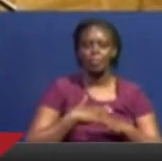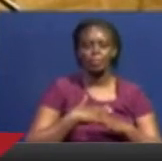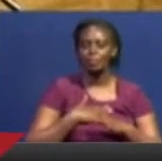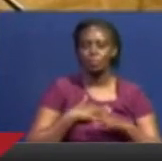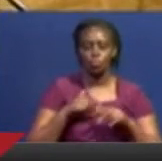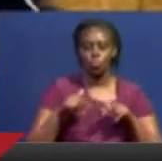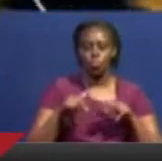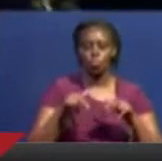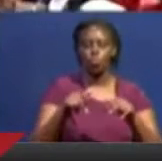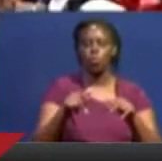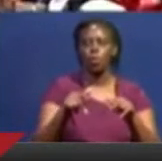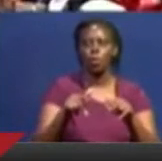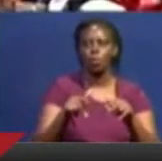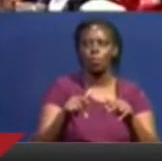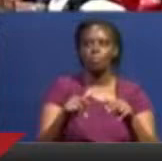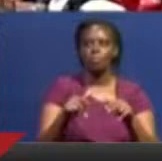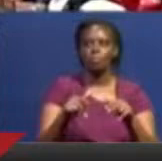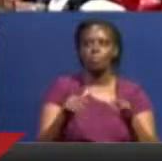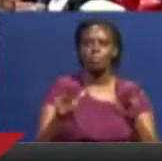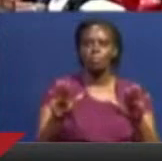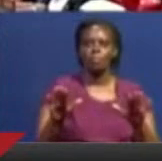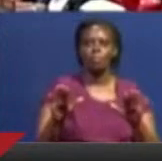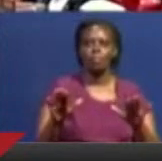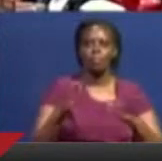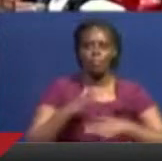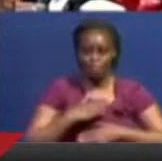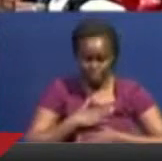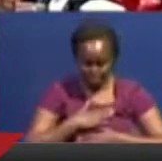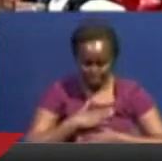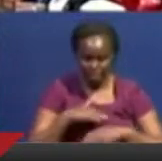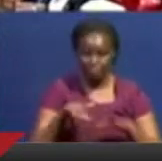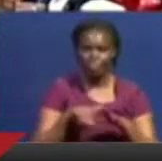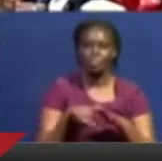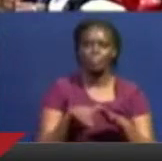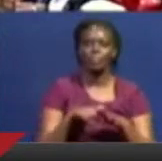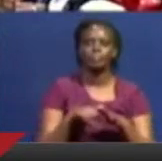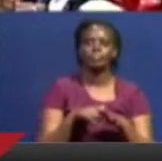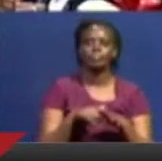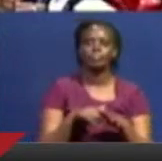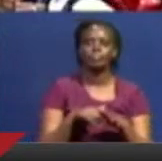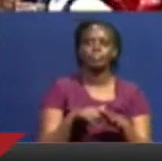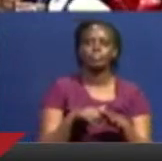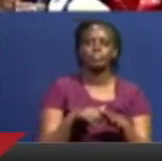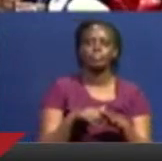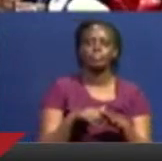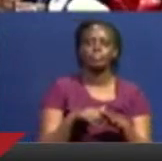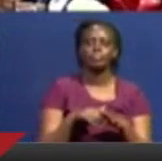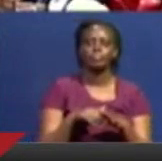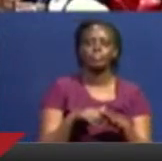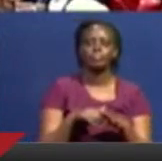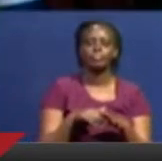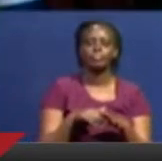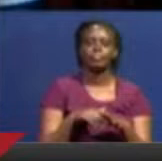going? Order, honorable members. Move this side.